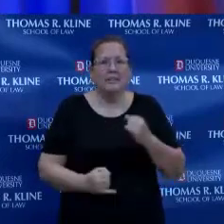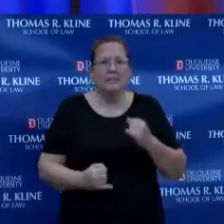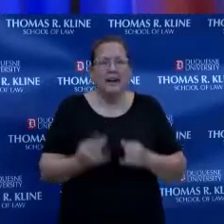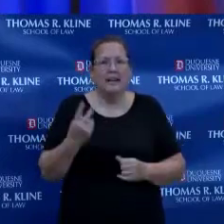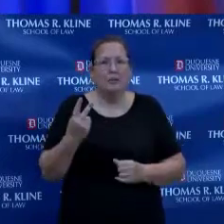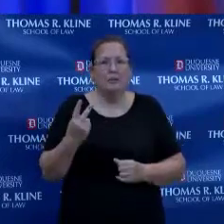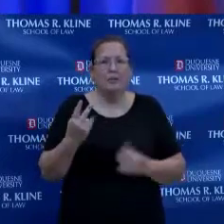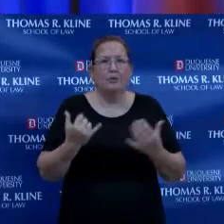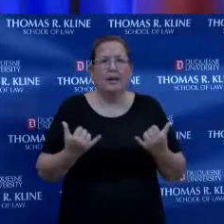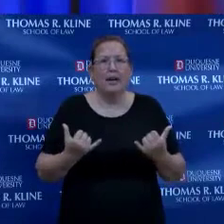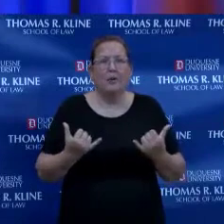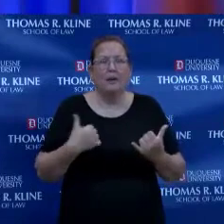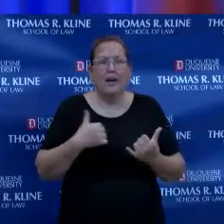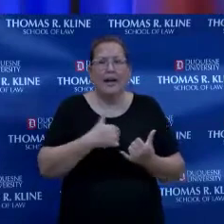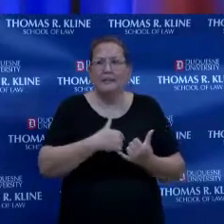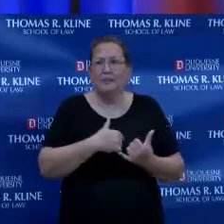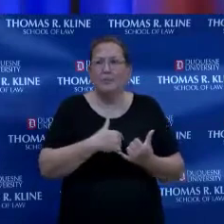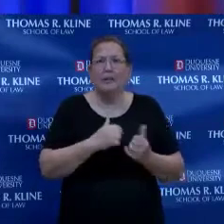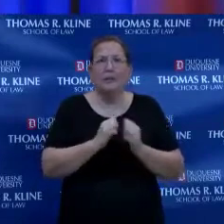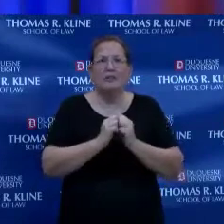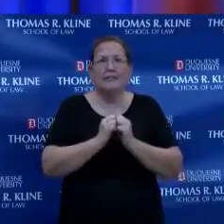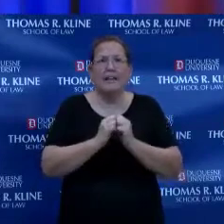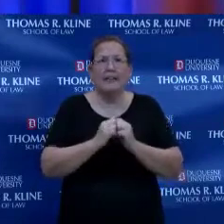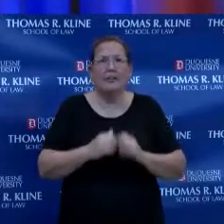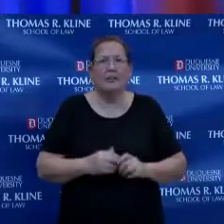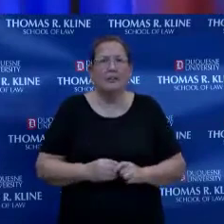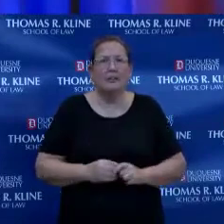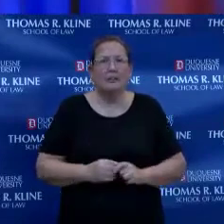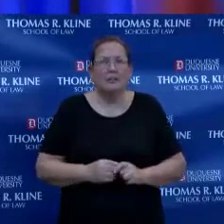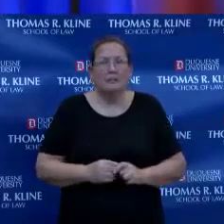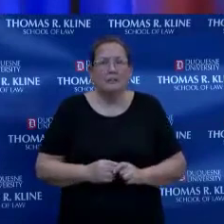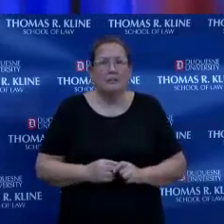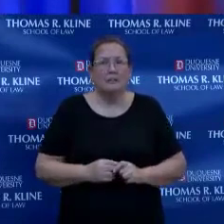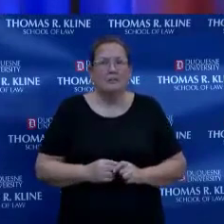get merged together. Giving back.